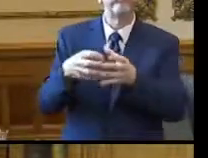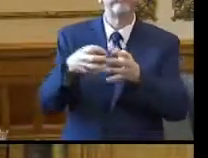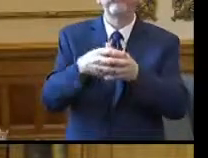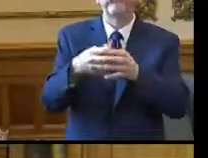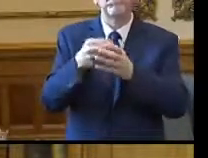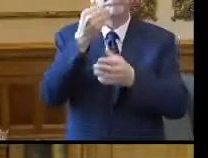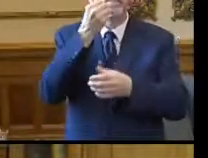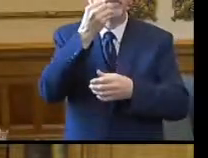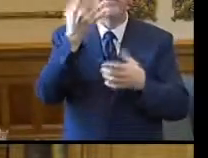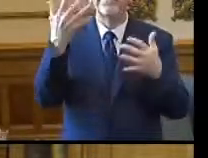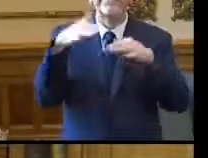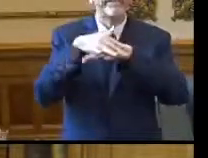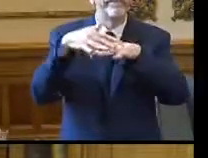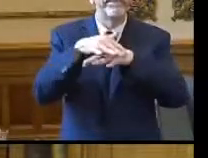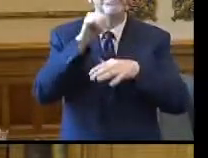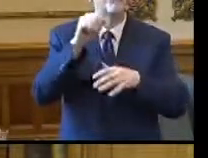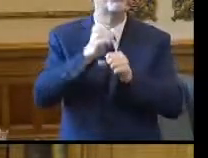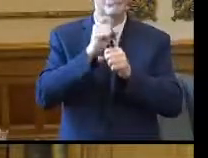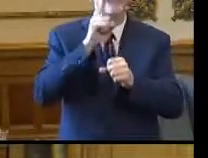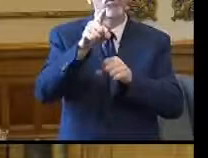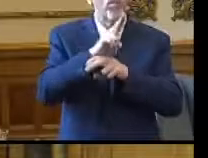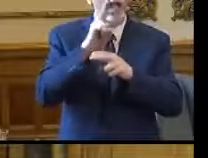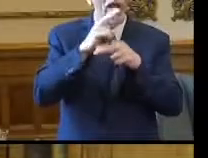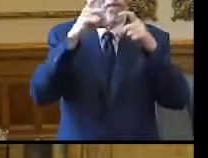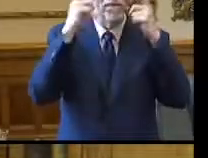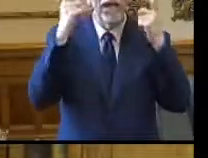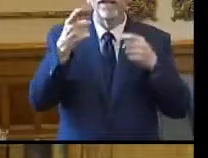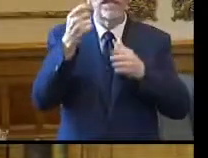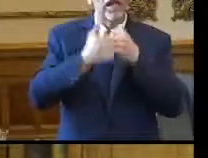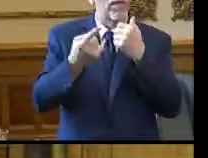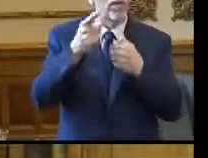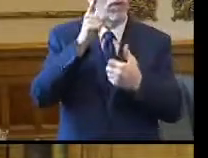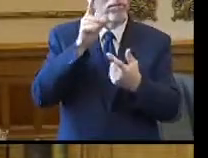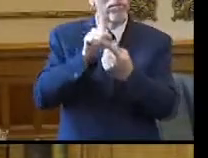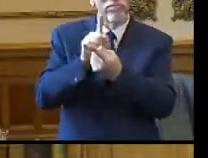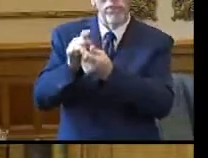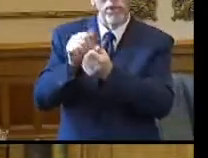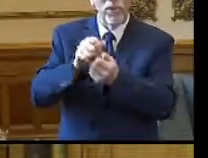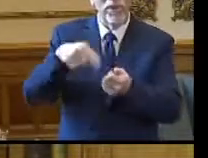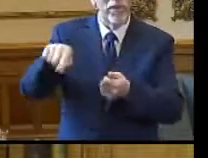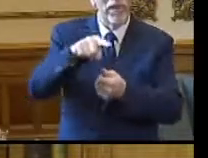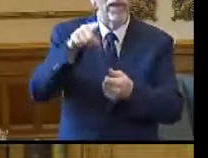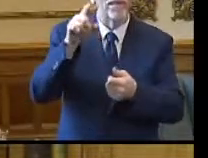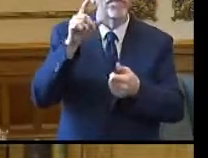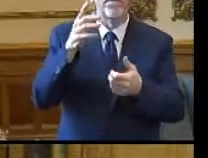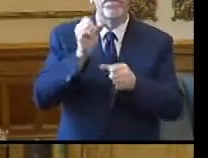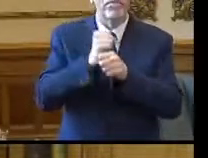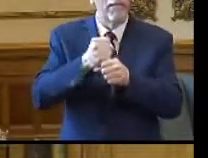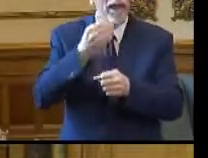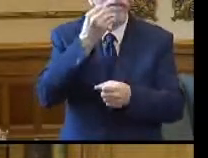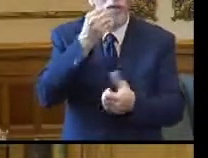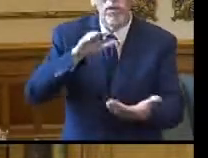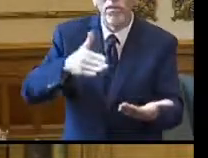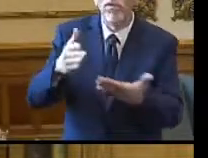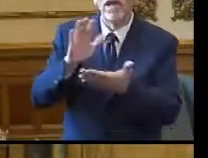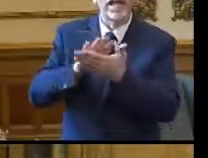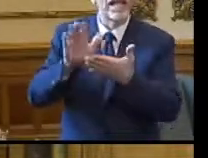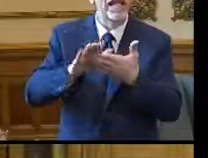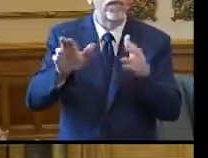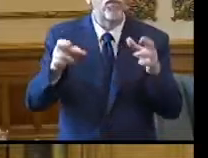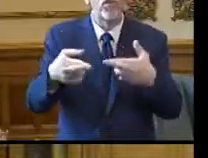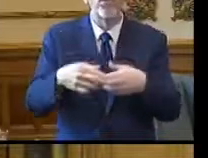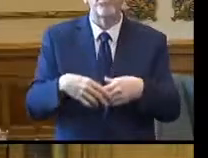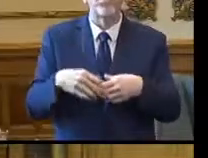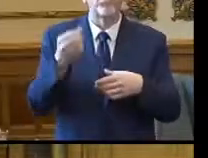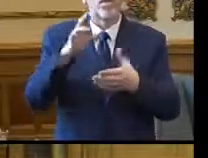meals or for gatherings. Please make sure that you're wearing a mask, that anyone that comes in contact with them or is making their food or cleaning their rooms or